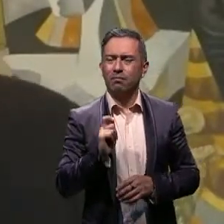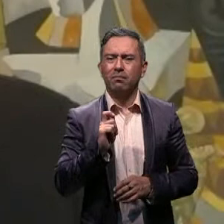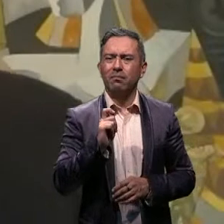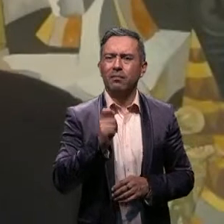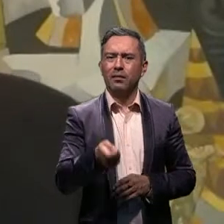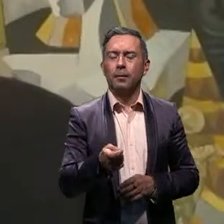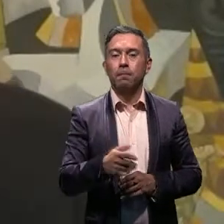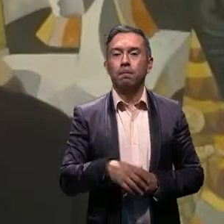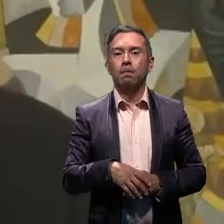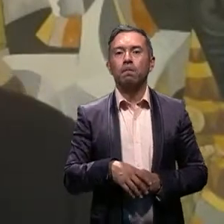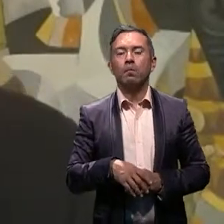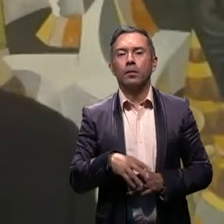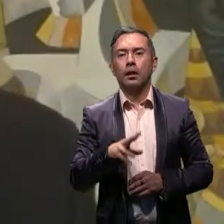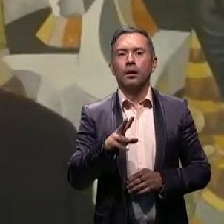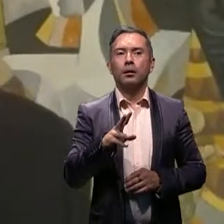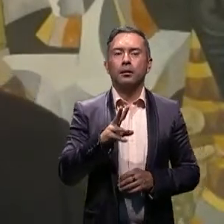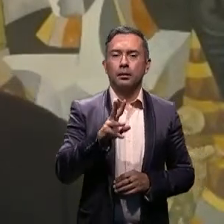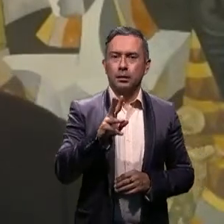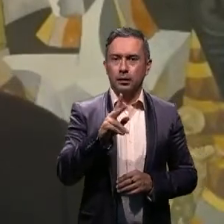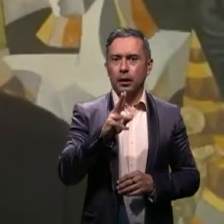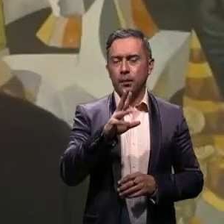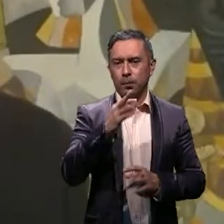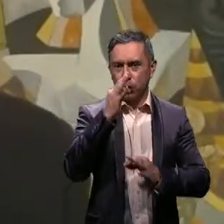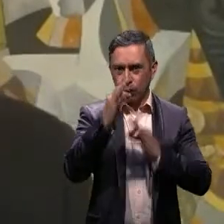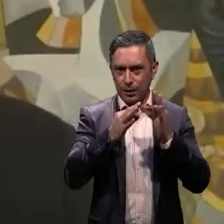Pachon, is that the media